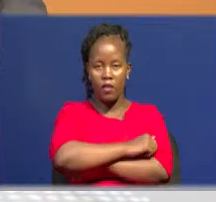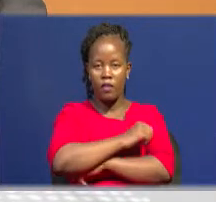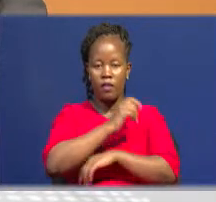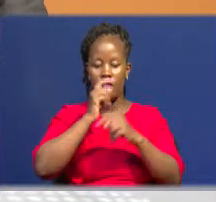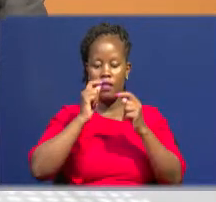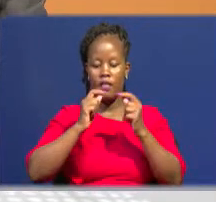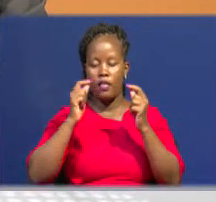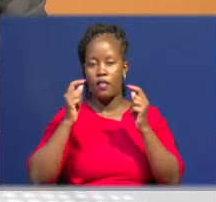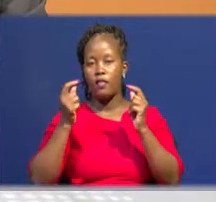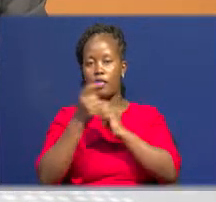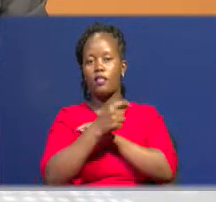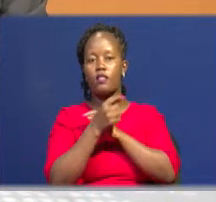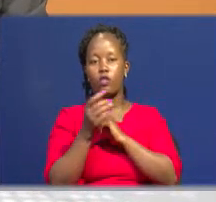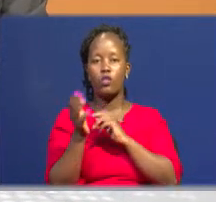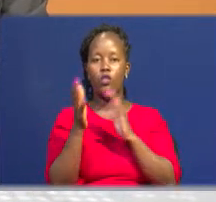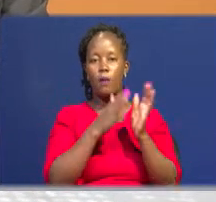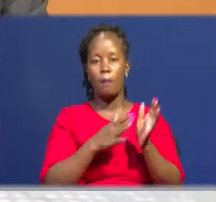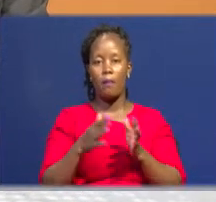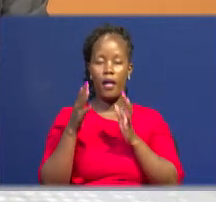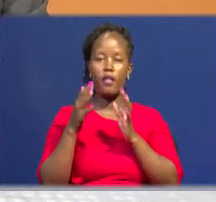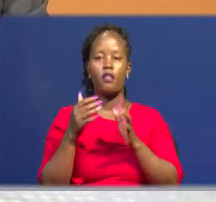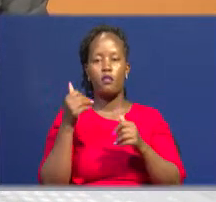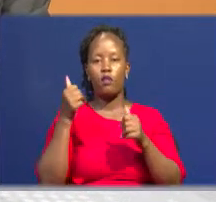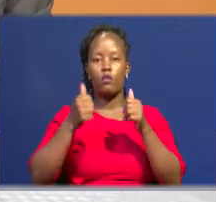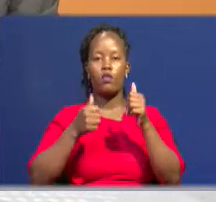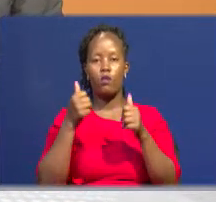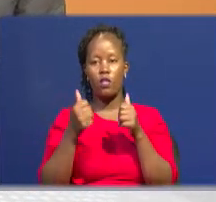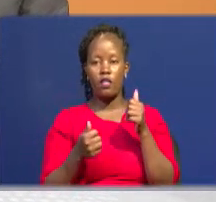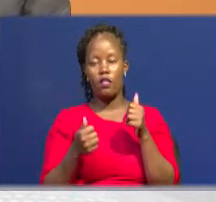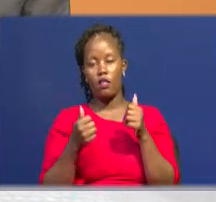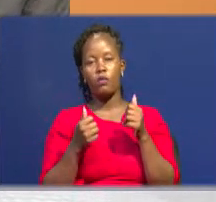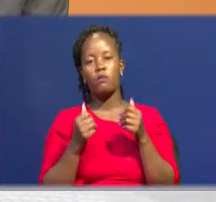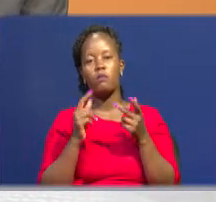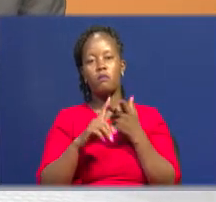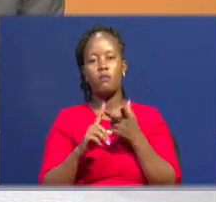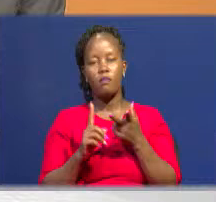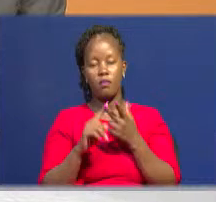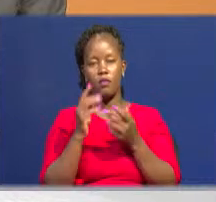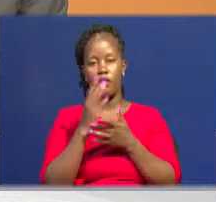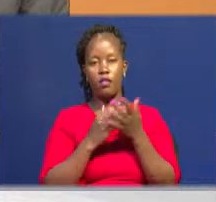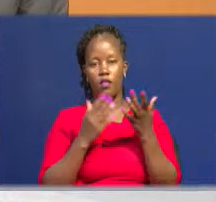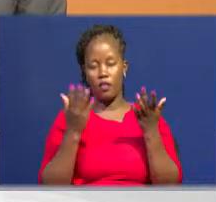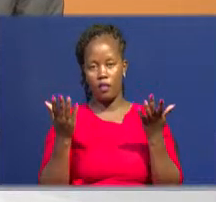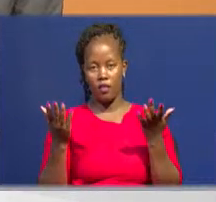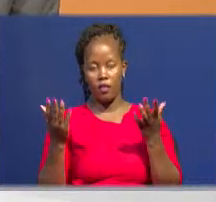plan in place? Because you're going to have students who make,